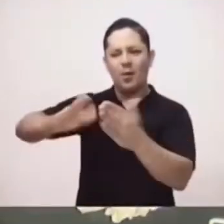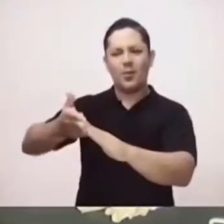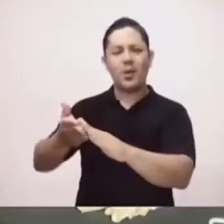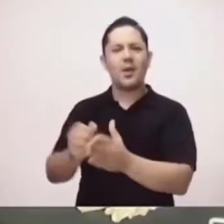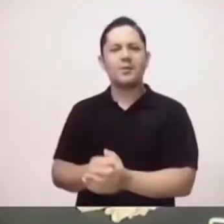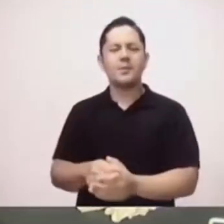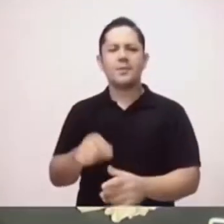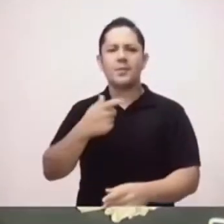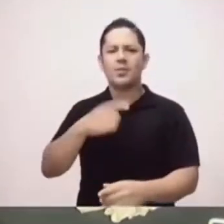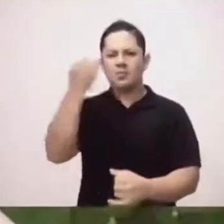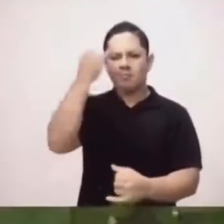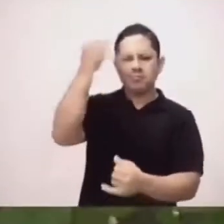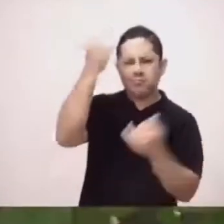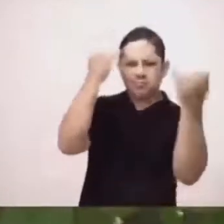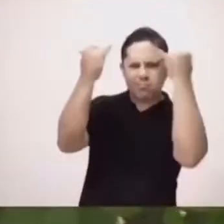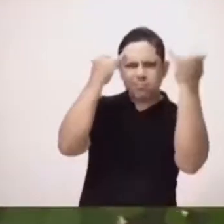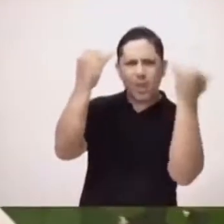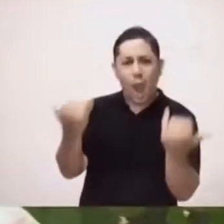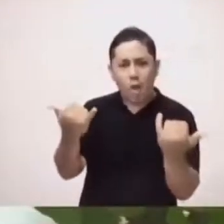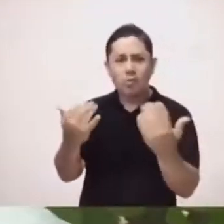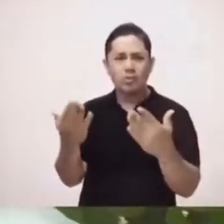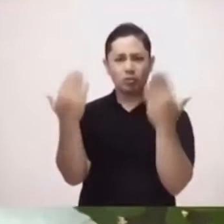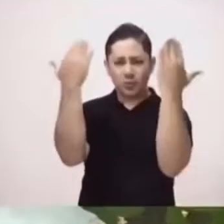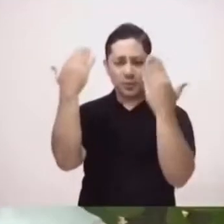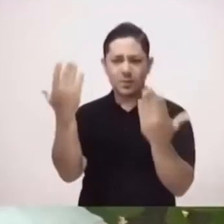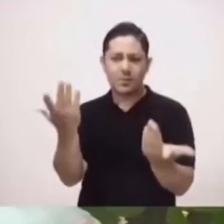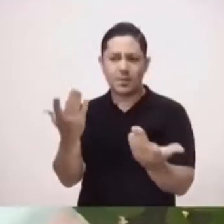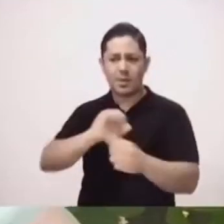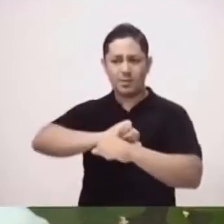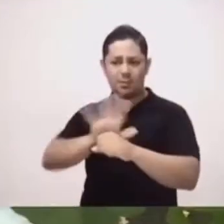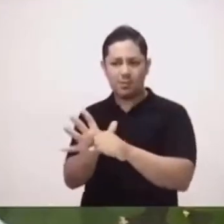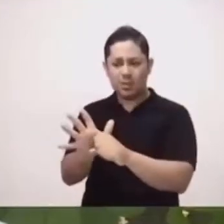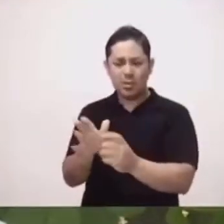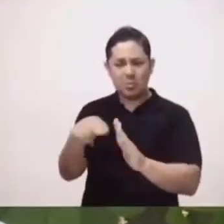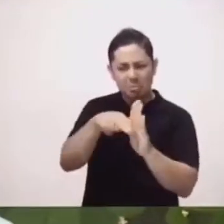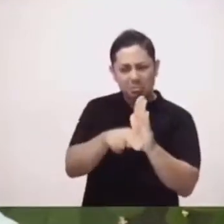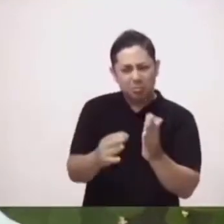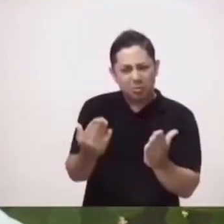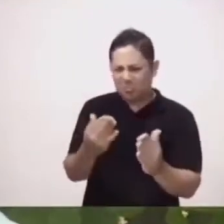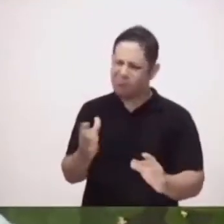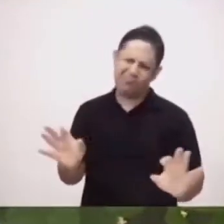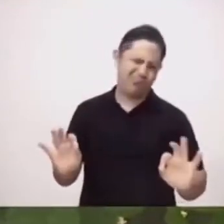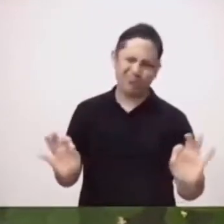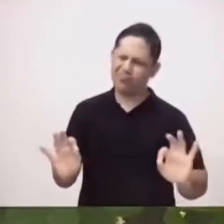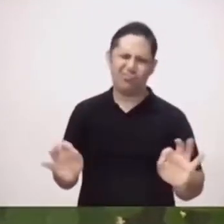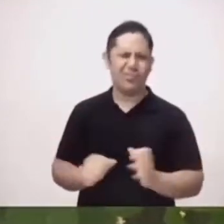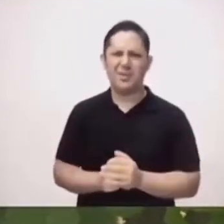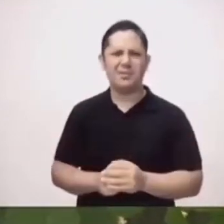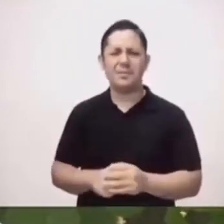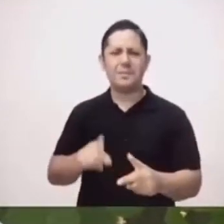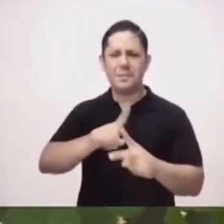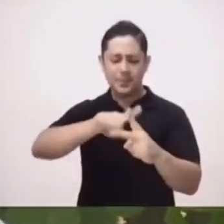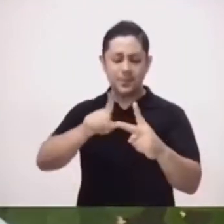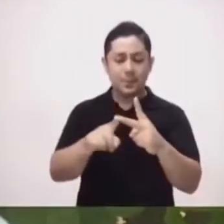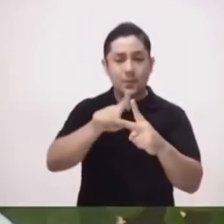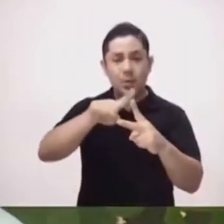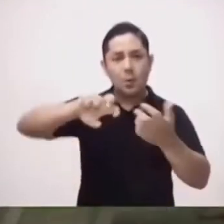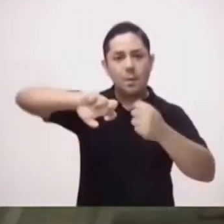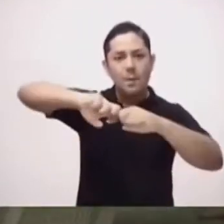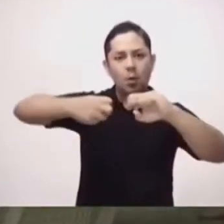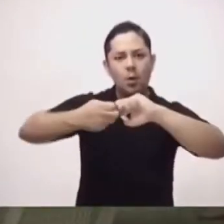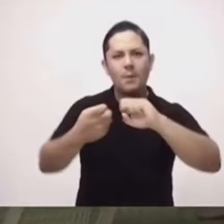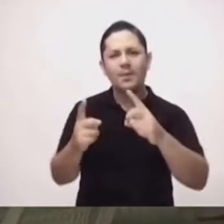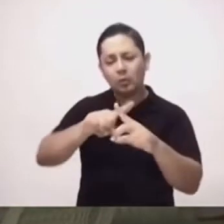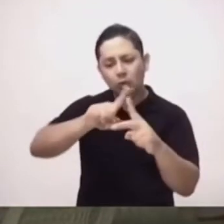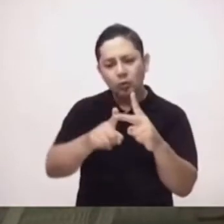interest in the community. I see up to two problems really. We have to look for alternatives. Surely we are going to look